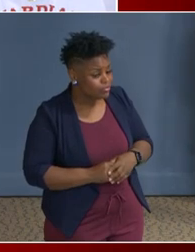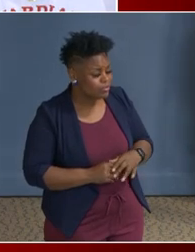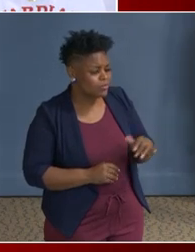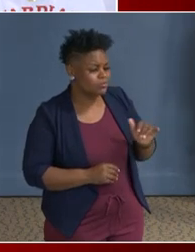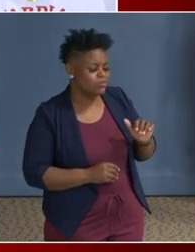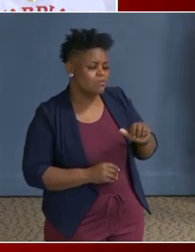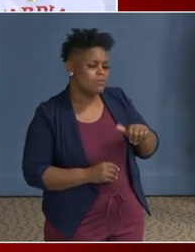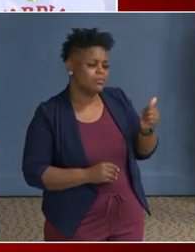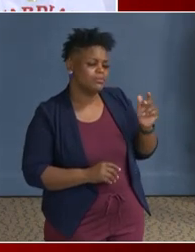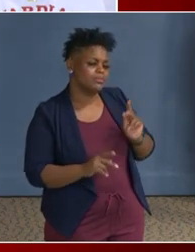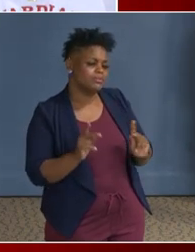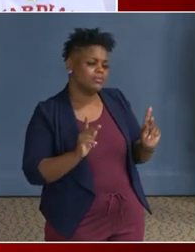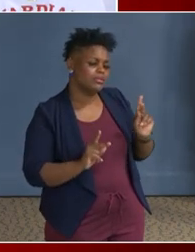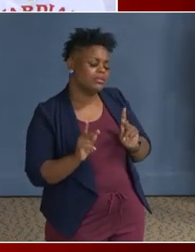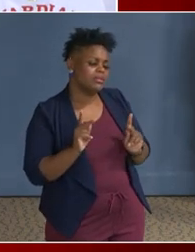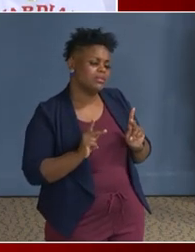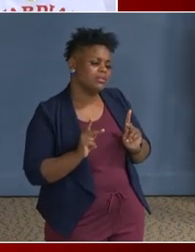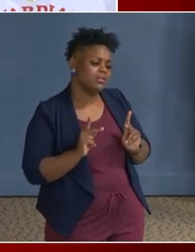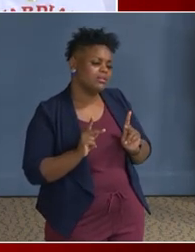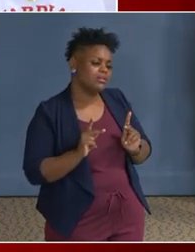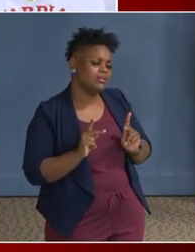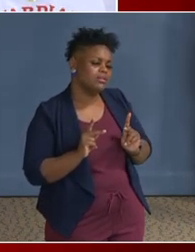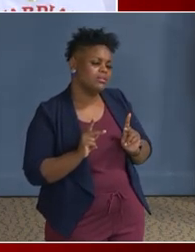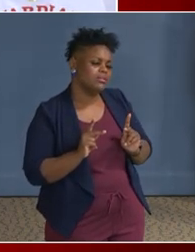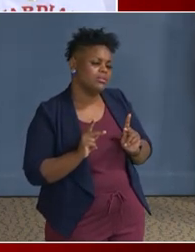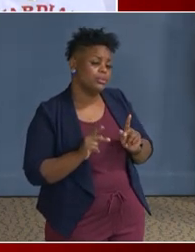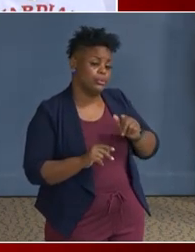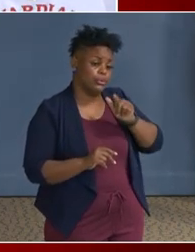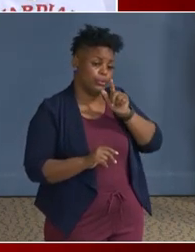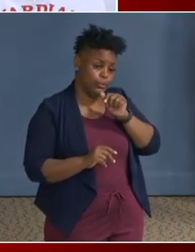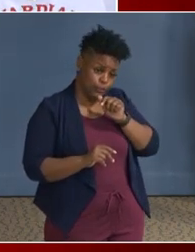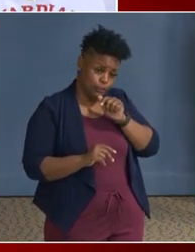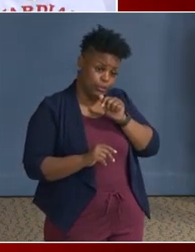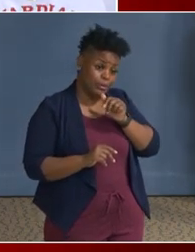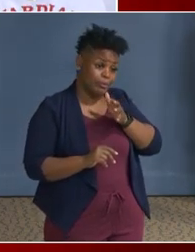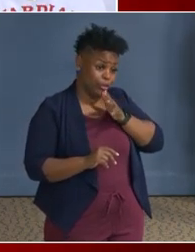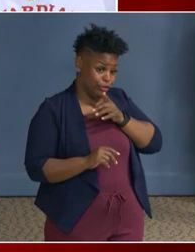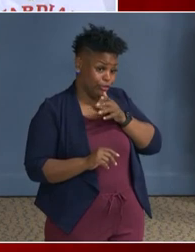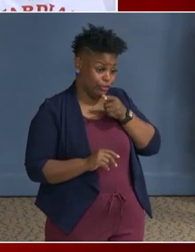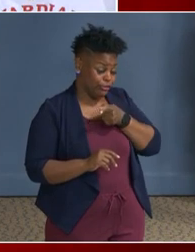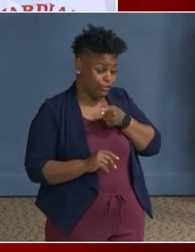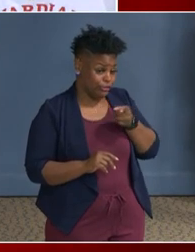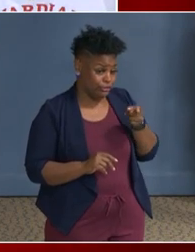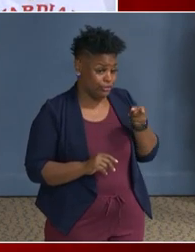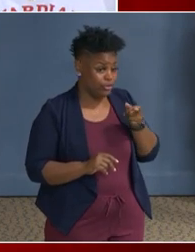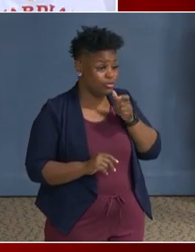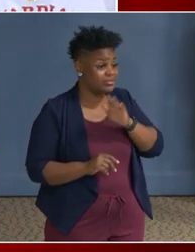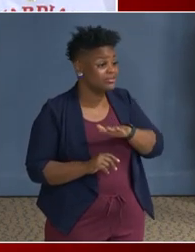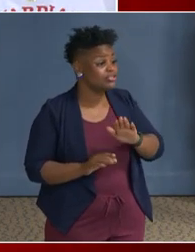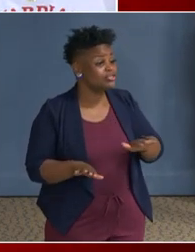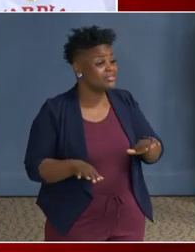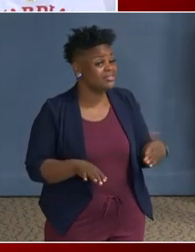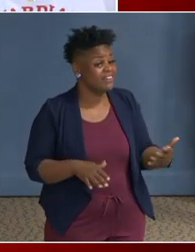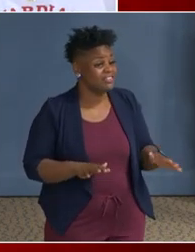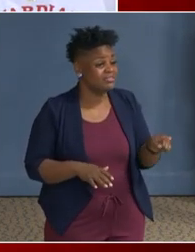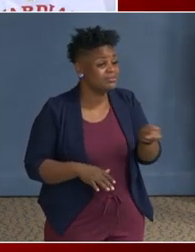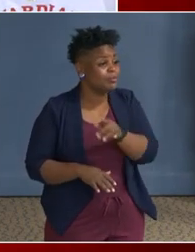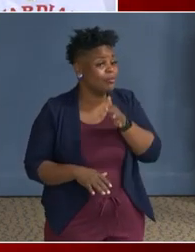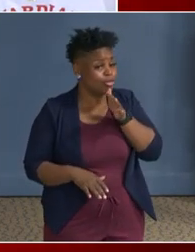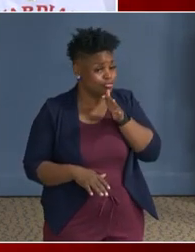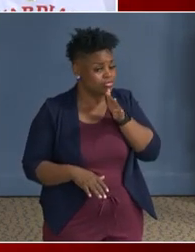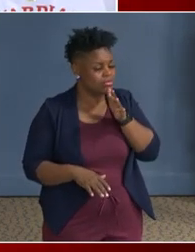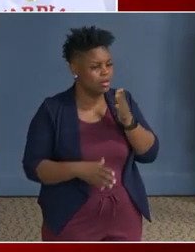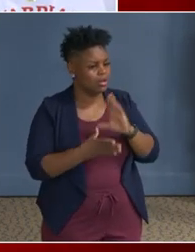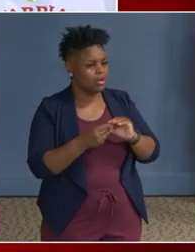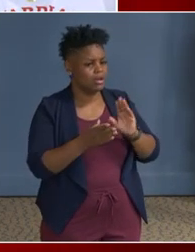are mothers and victims of young kids in DC who've died before. and they were saying that this was really a first, that they